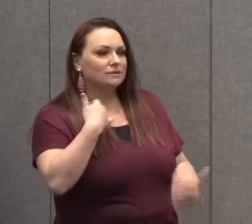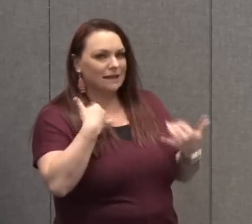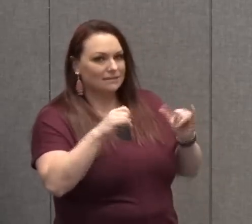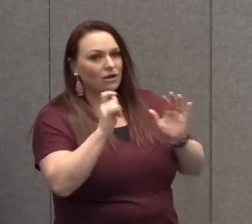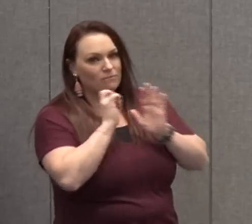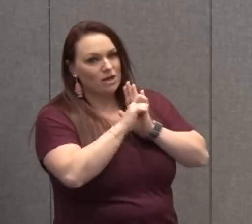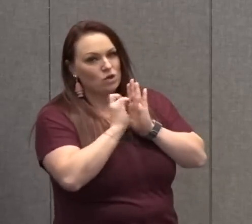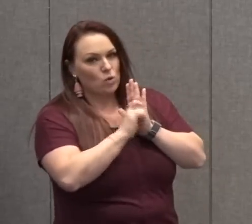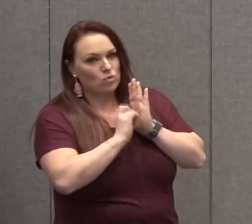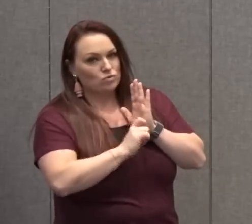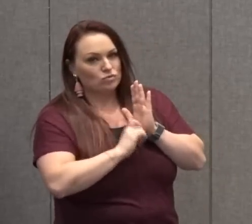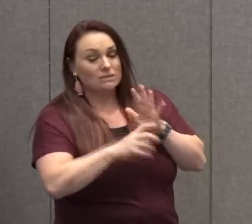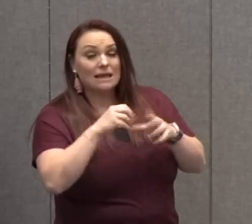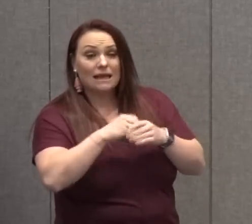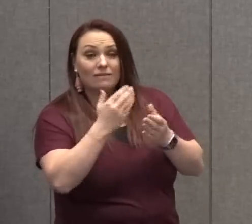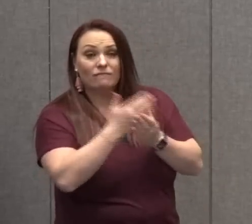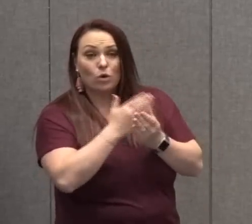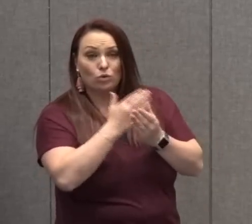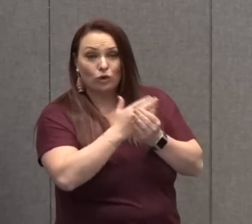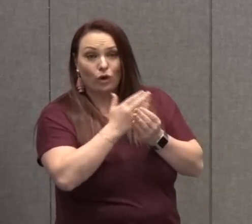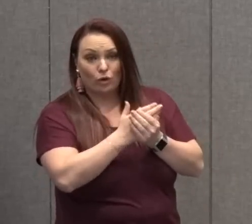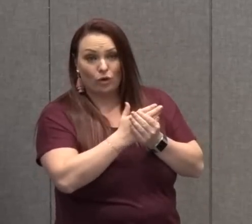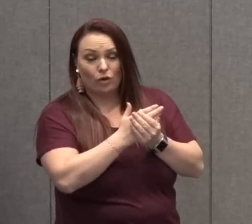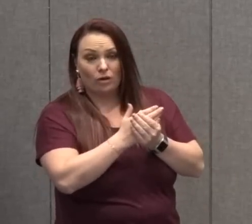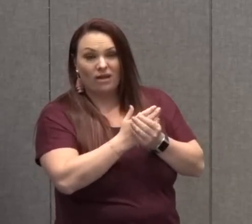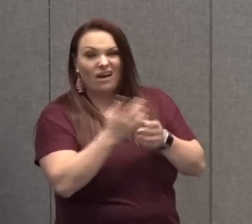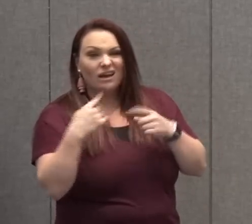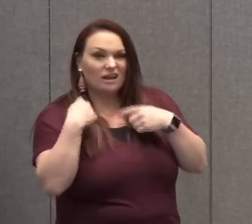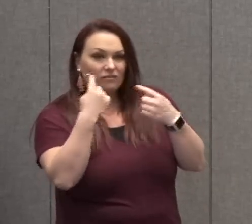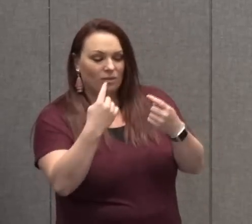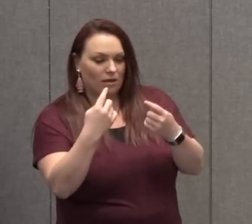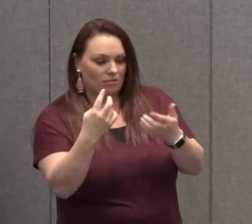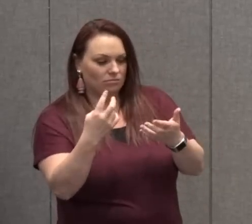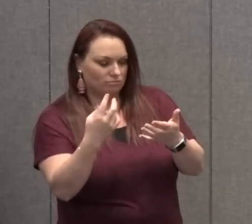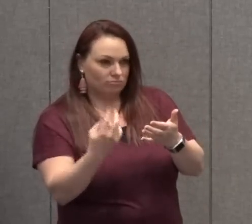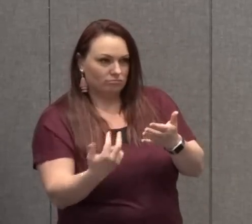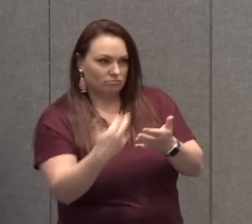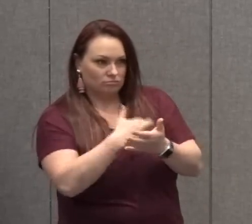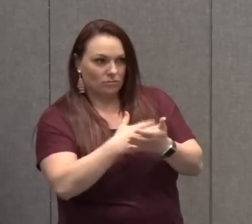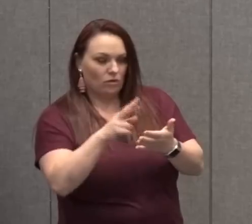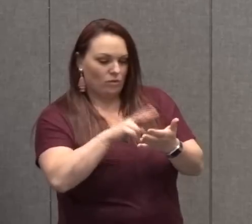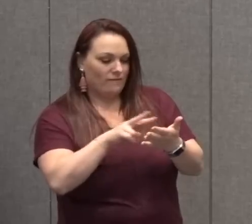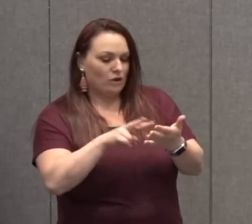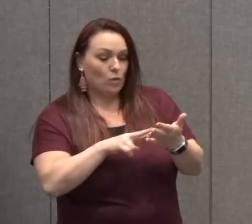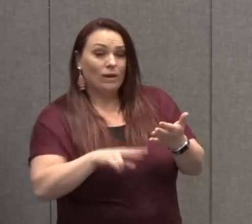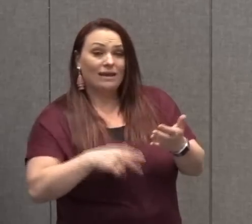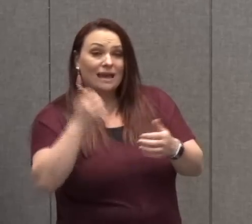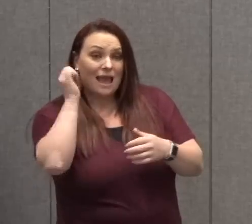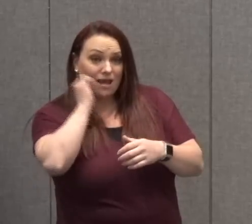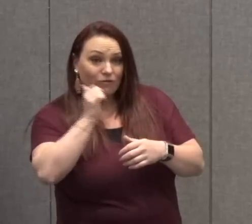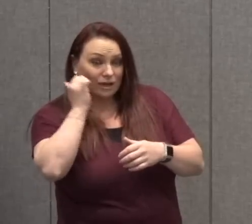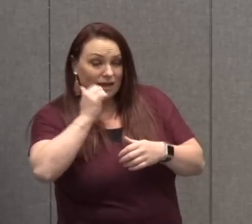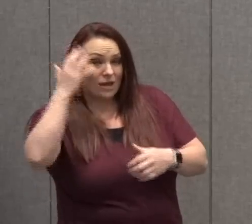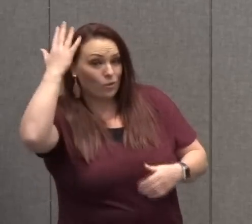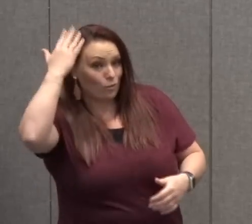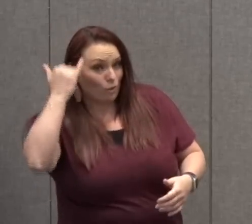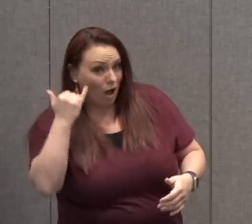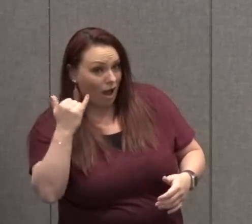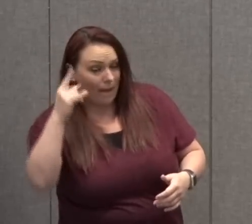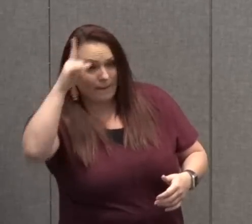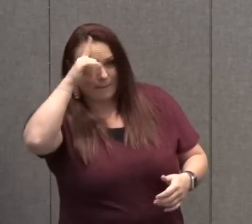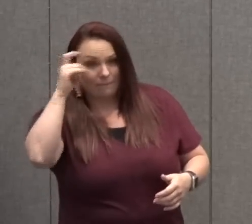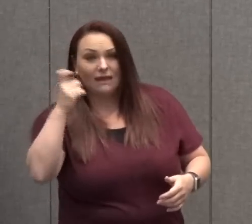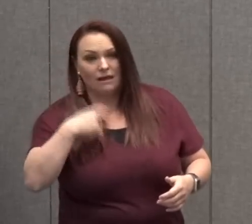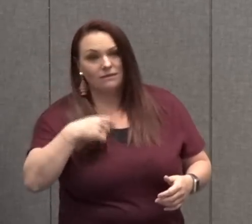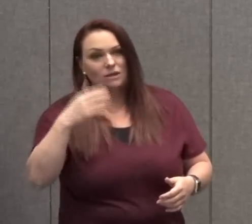I have them in a little folder, and I've been going over them each day because I knew Mr. R